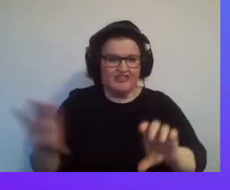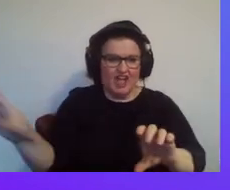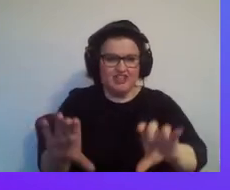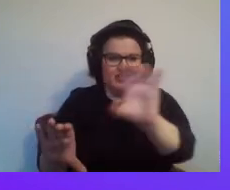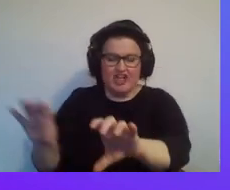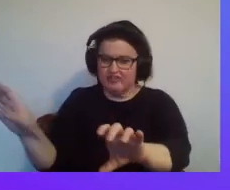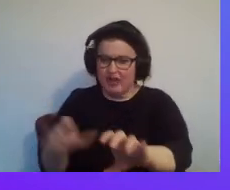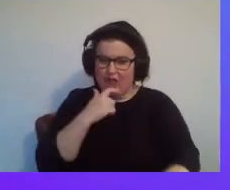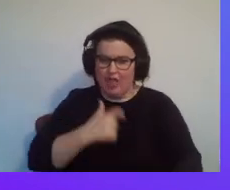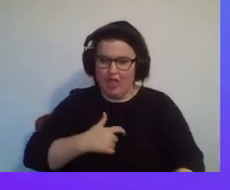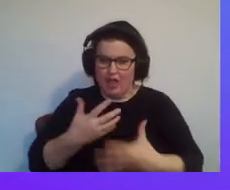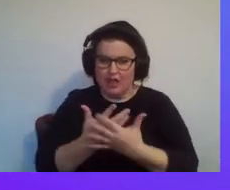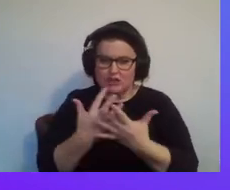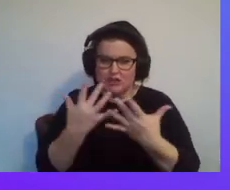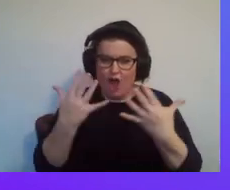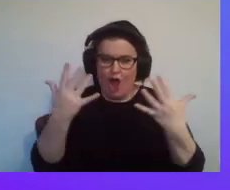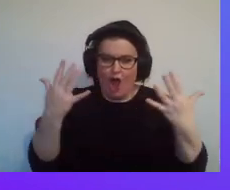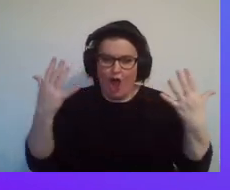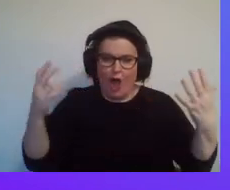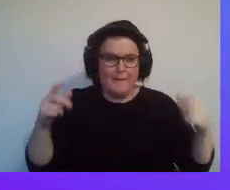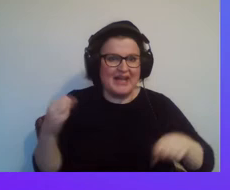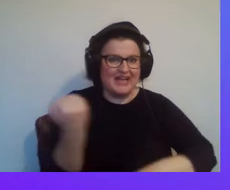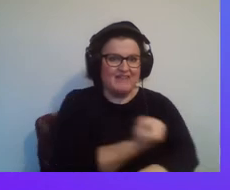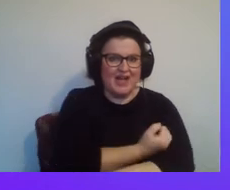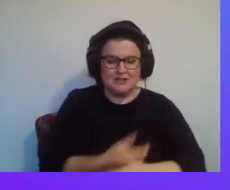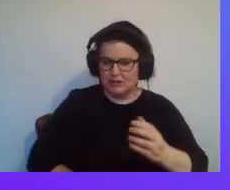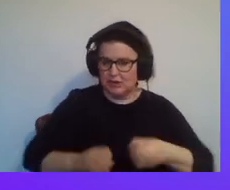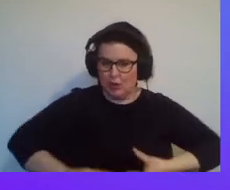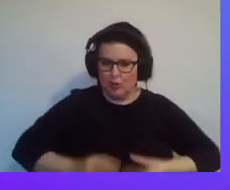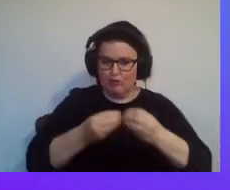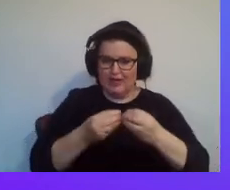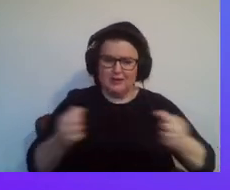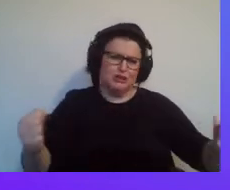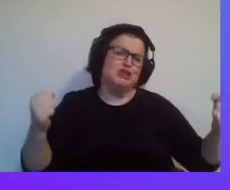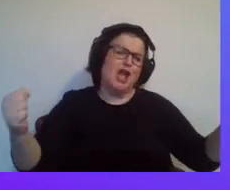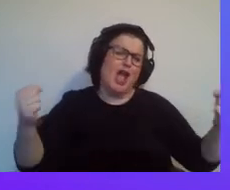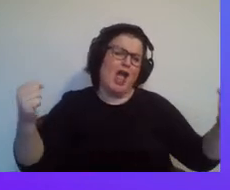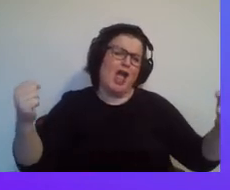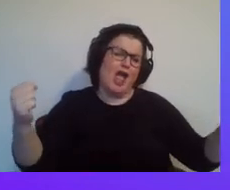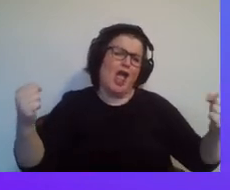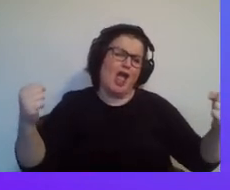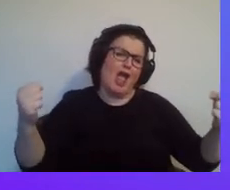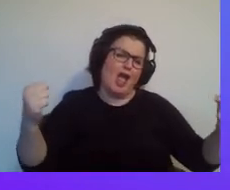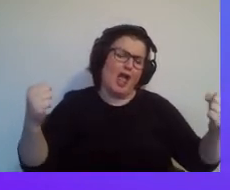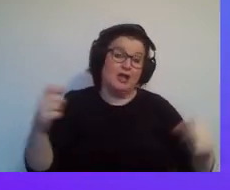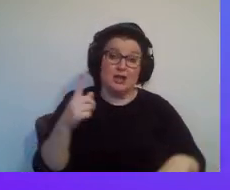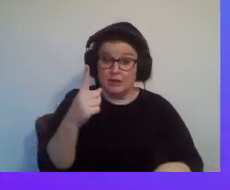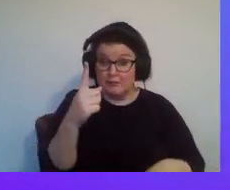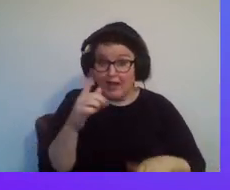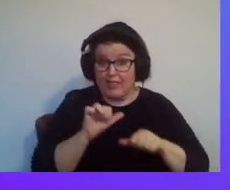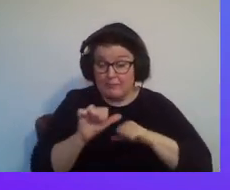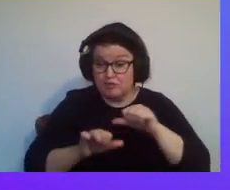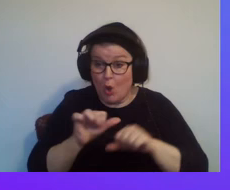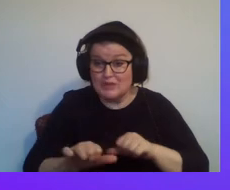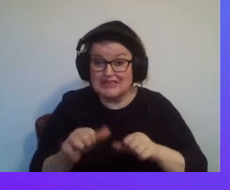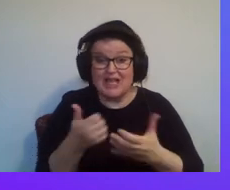is why we have so many new vaccines coming on stream now. And that's fantastic. But also remember that the process of